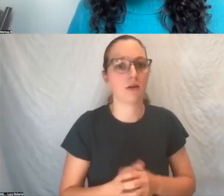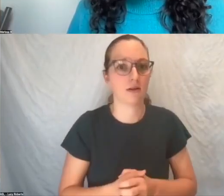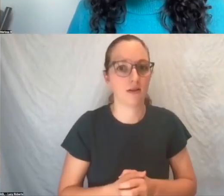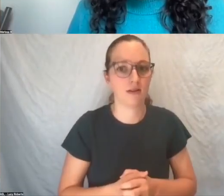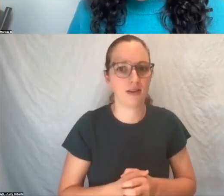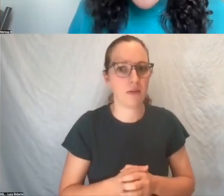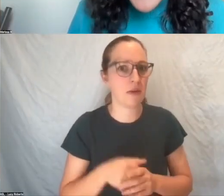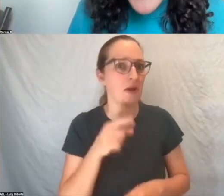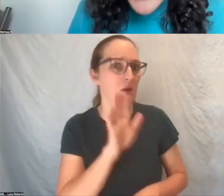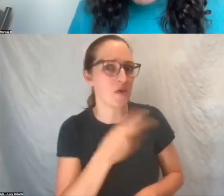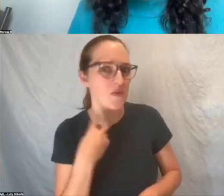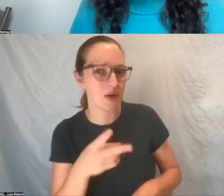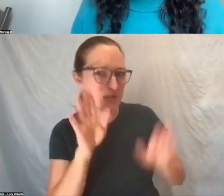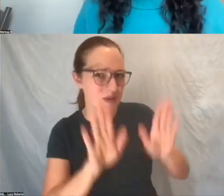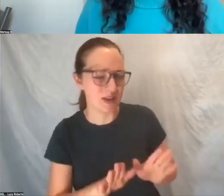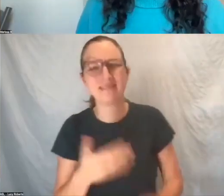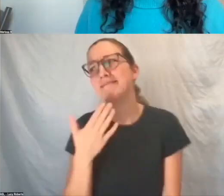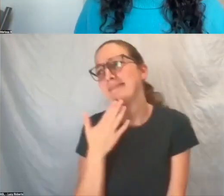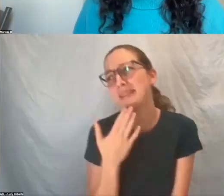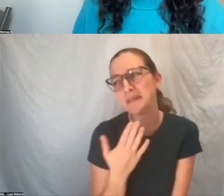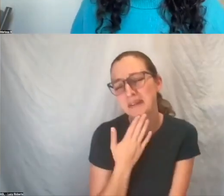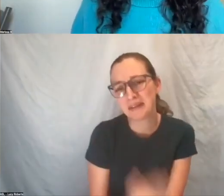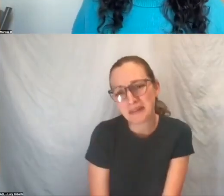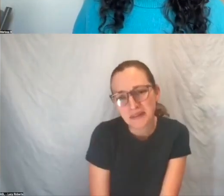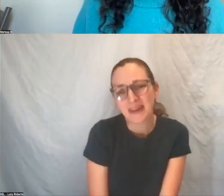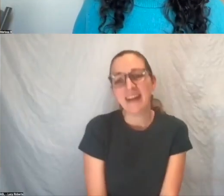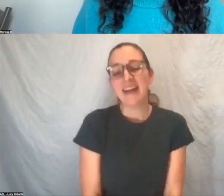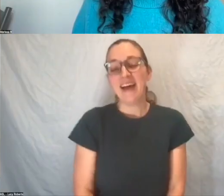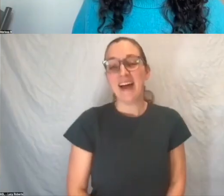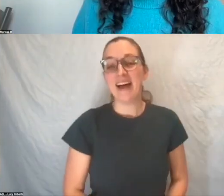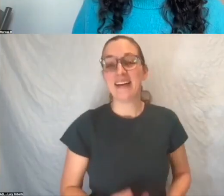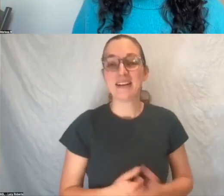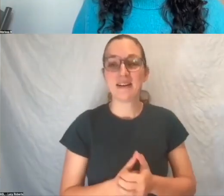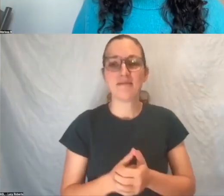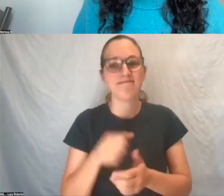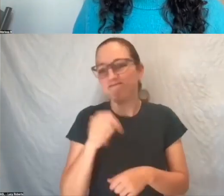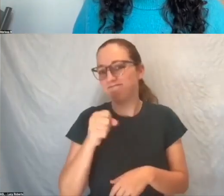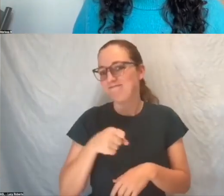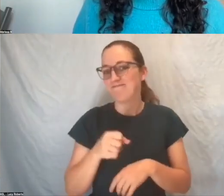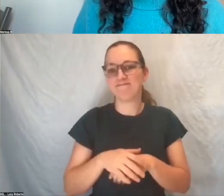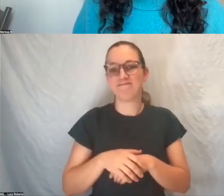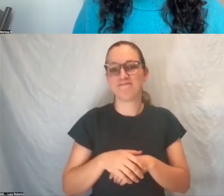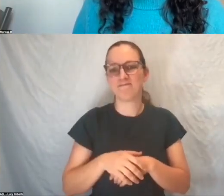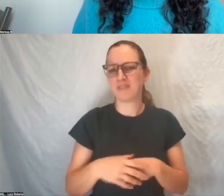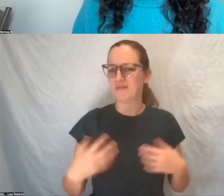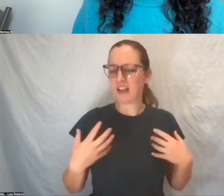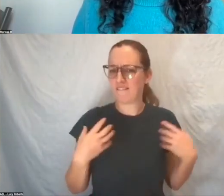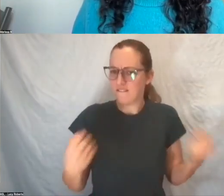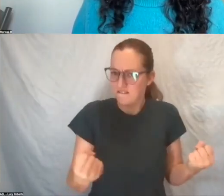you have. Thank you so much. Thank you. But yeah, just having the confidence